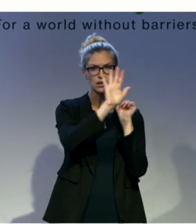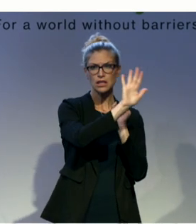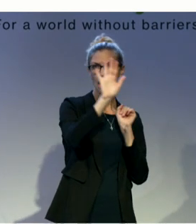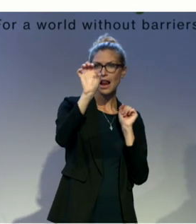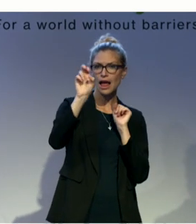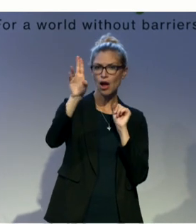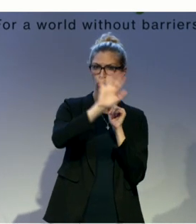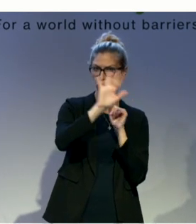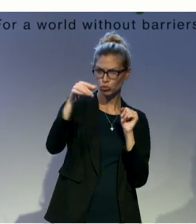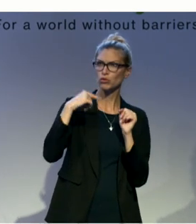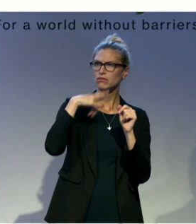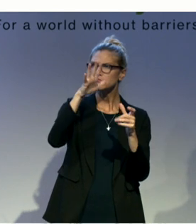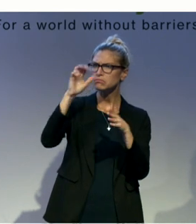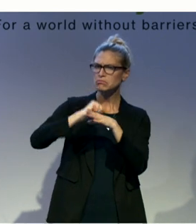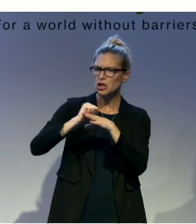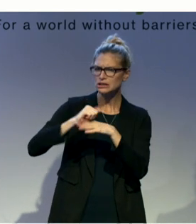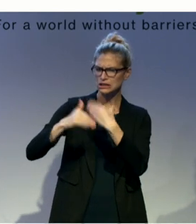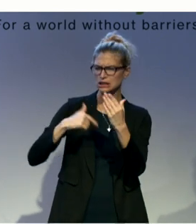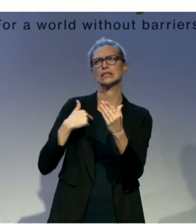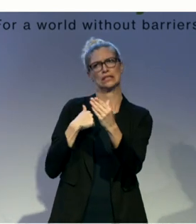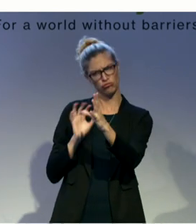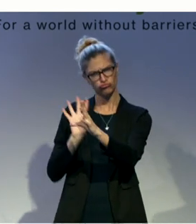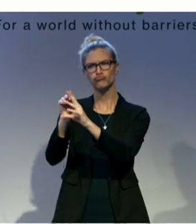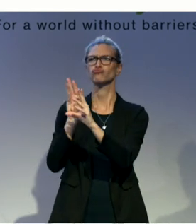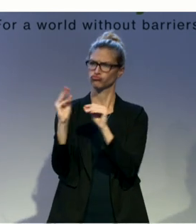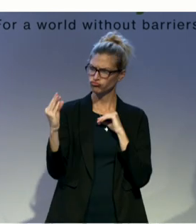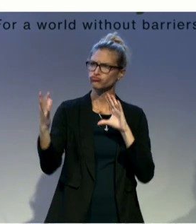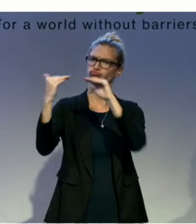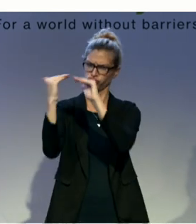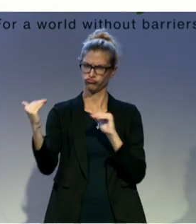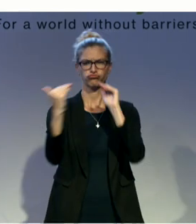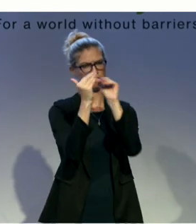practices in the field of social policies and social services.